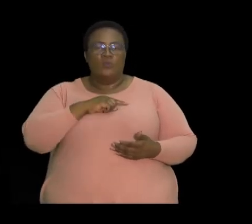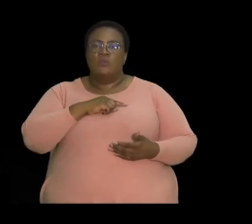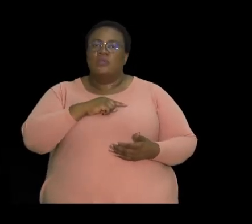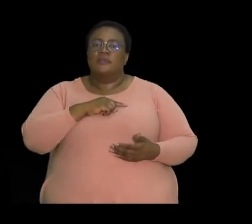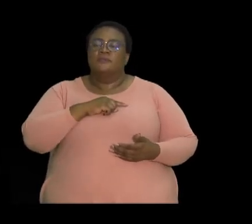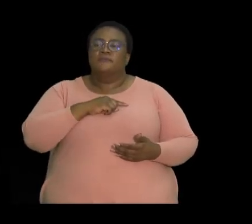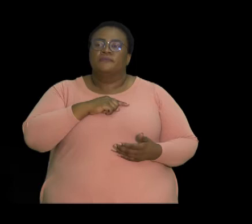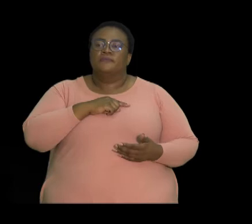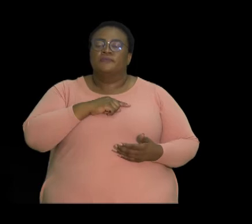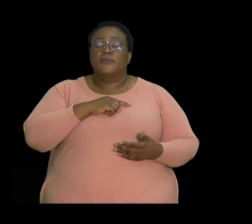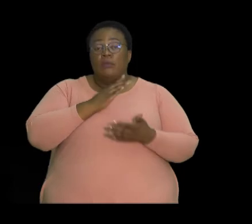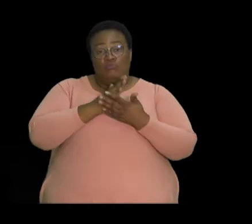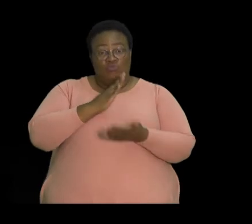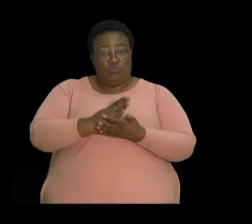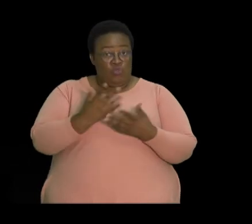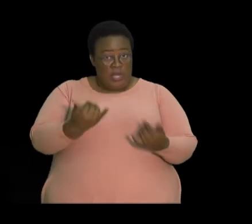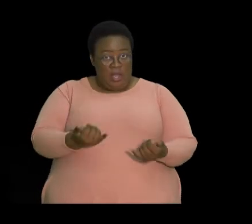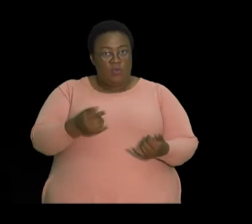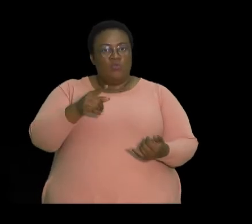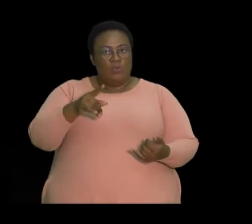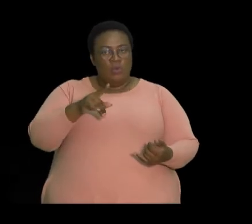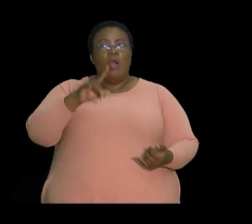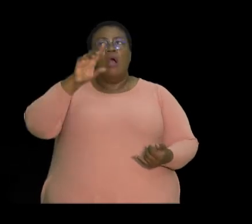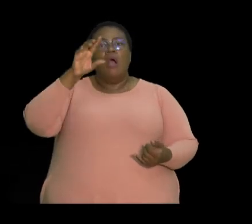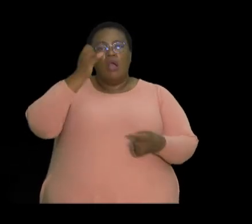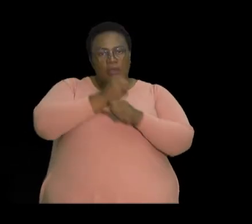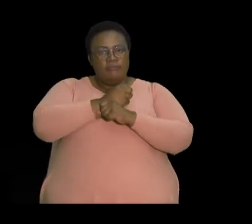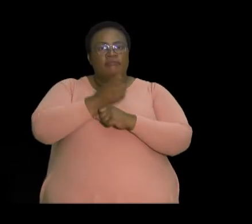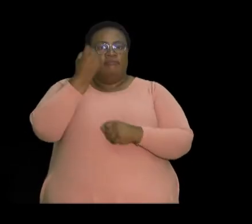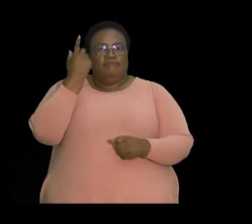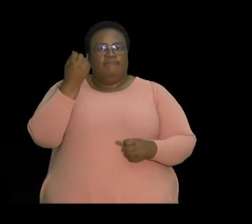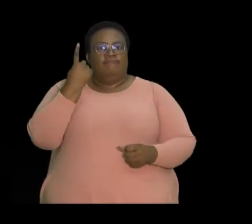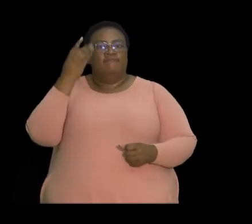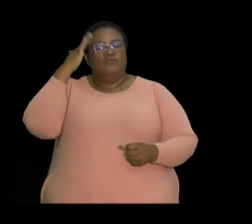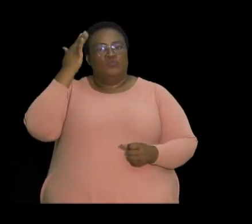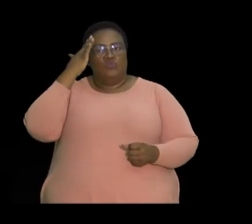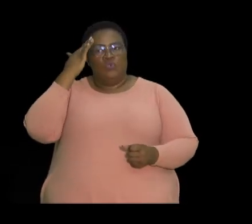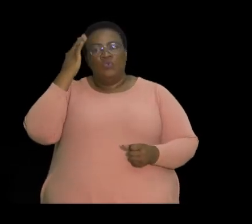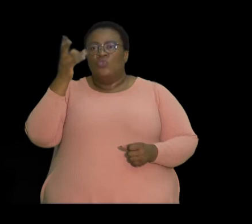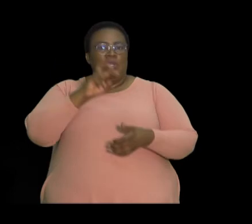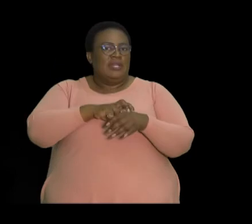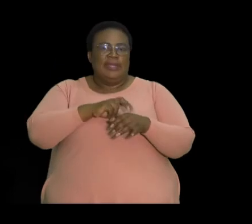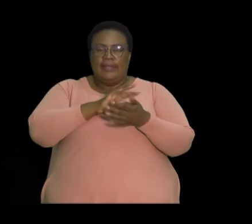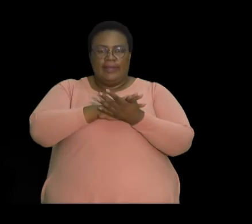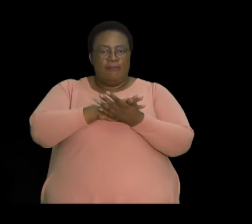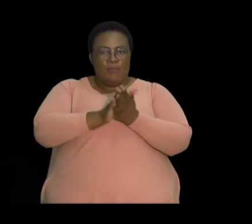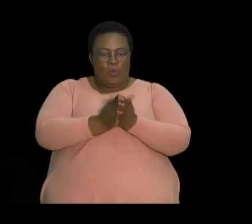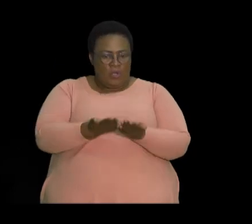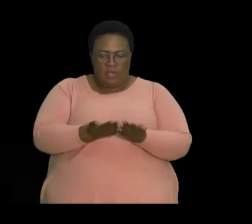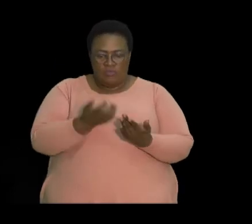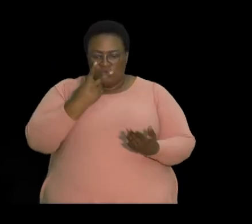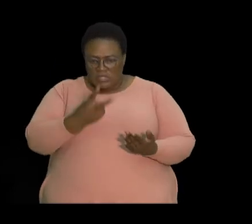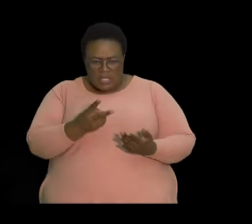this enough, so I'm sure by now it can now ring a bell in your brain that you don't even need to go to your textbook to look at